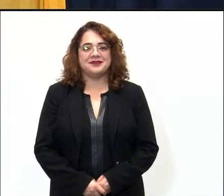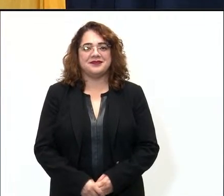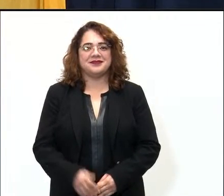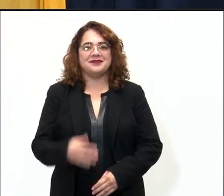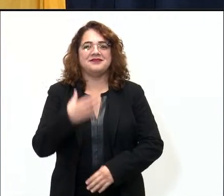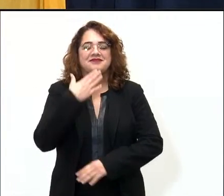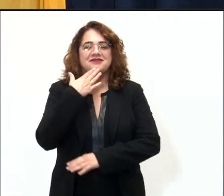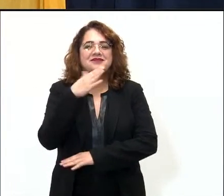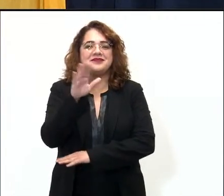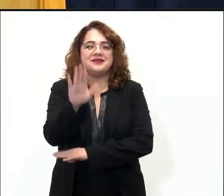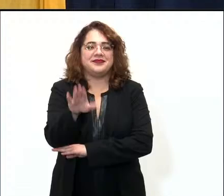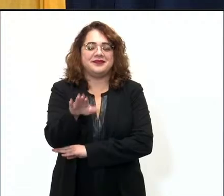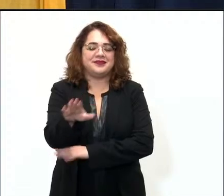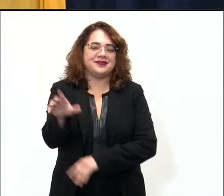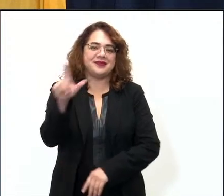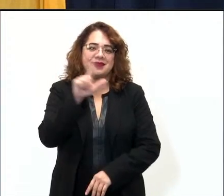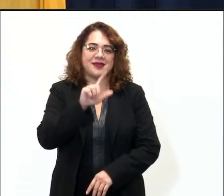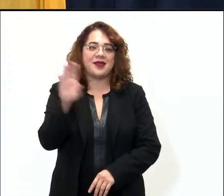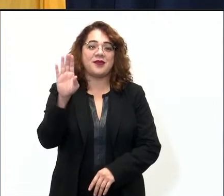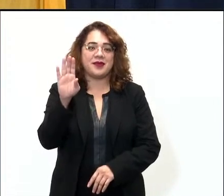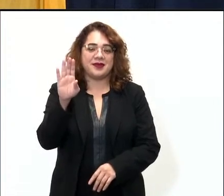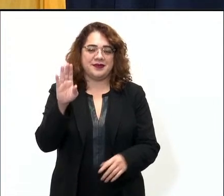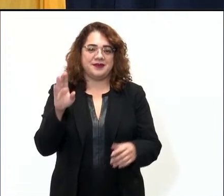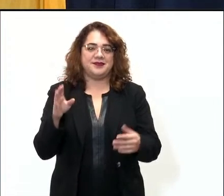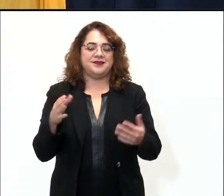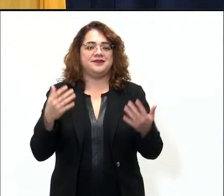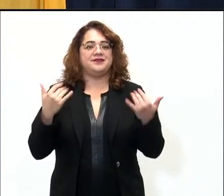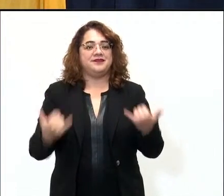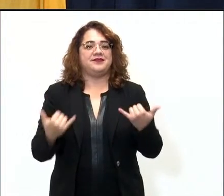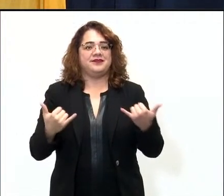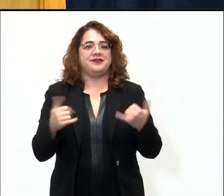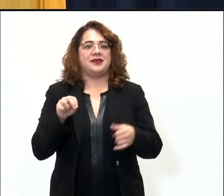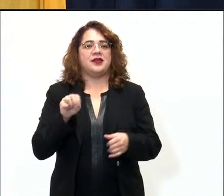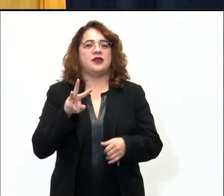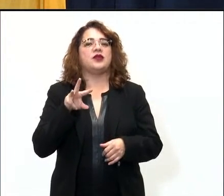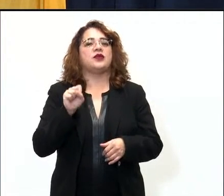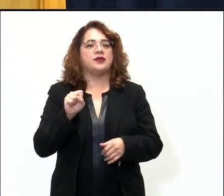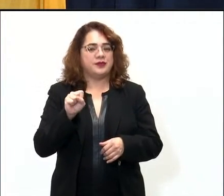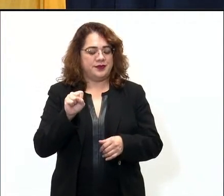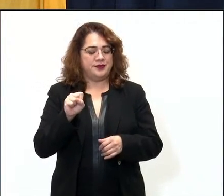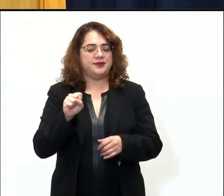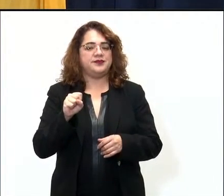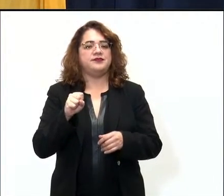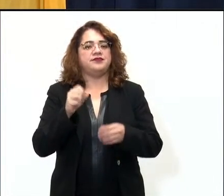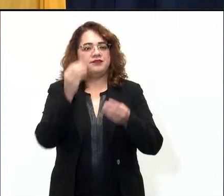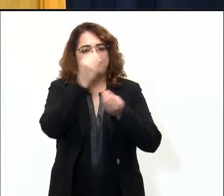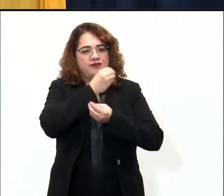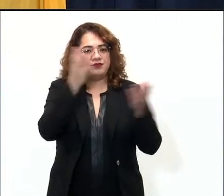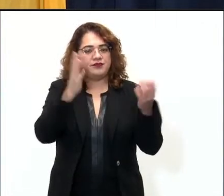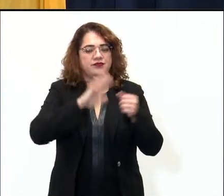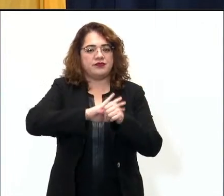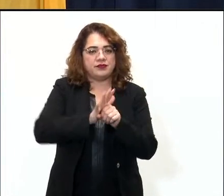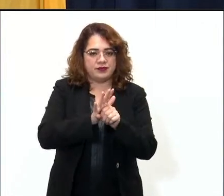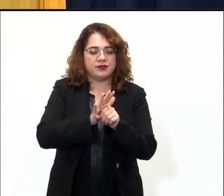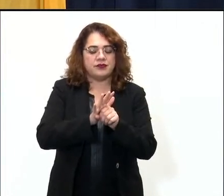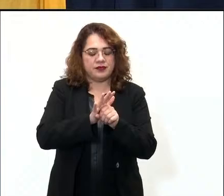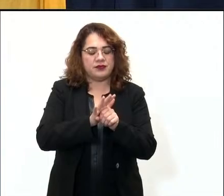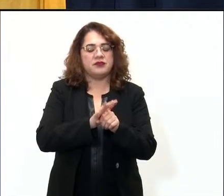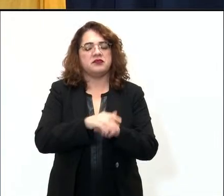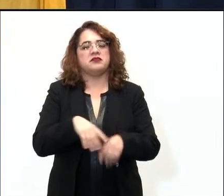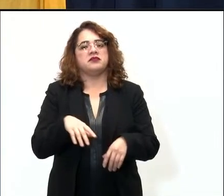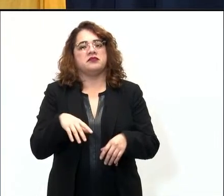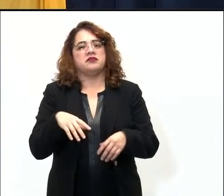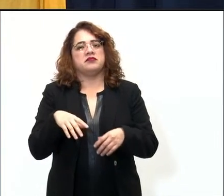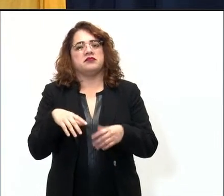Good afternoon, Long Beach, and we of course are going to do our COVID update like we always do. I want to just start by saying